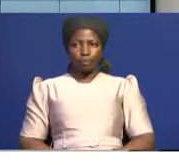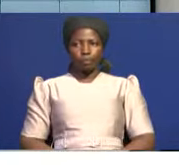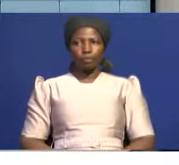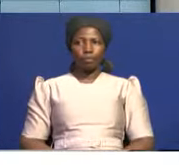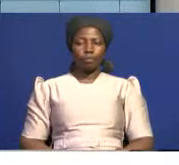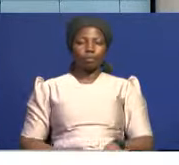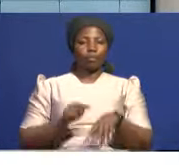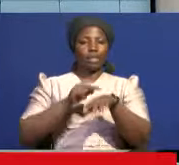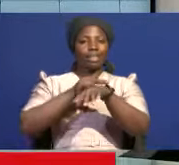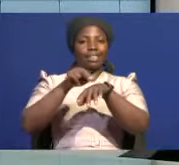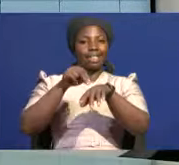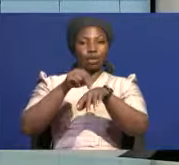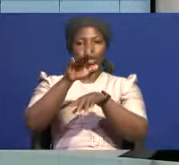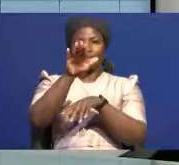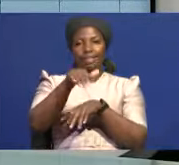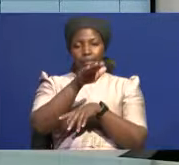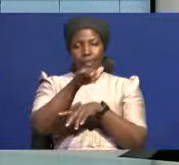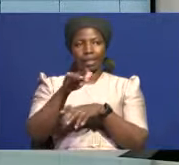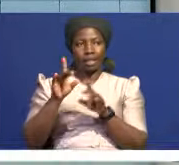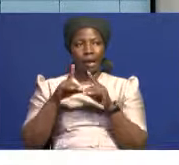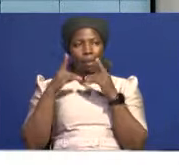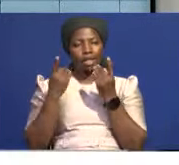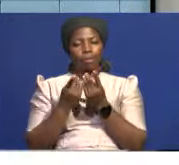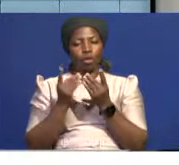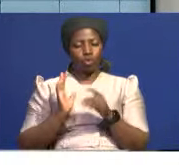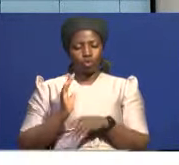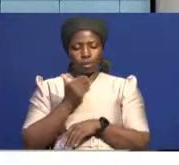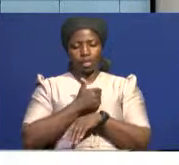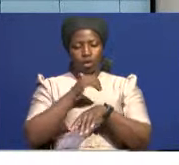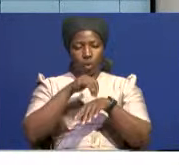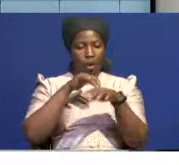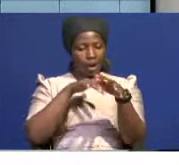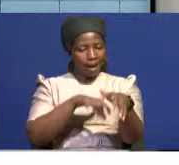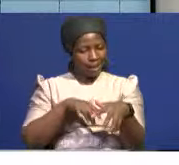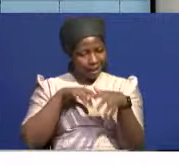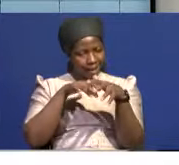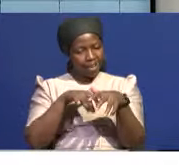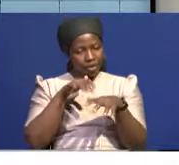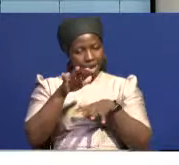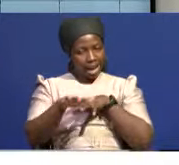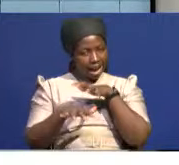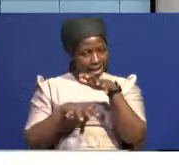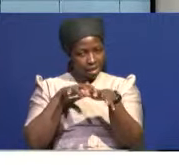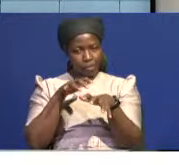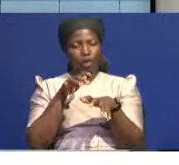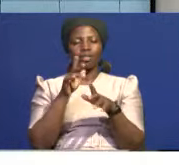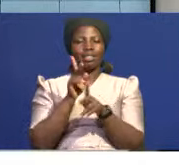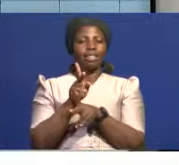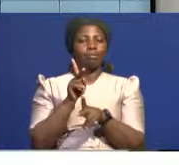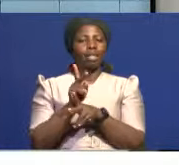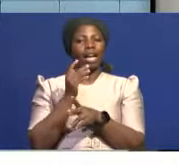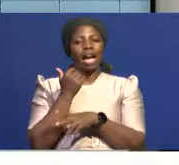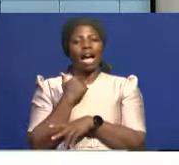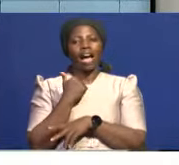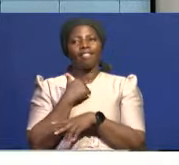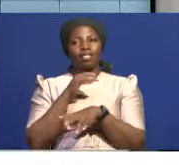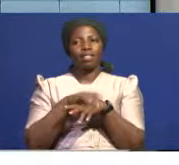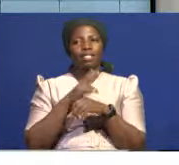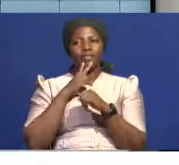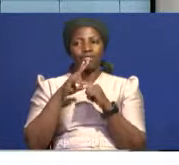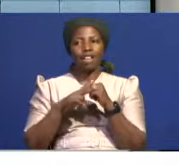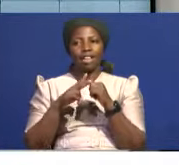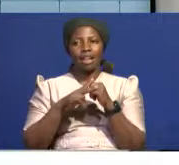The National Assembly Departmental Committee on Agriculture and Livestock has bumped into 107 bags of